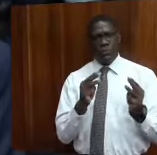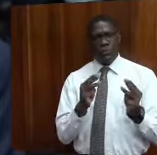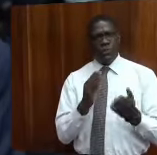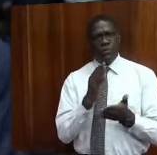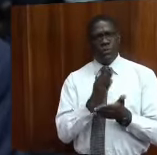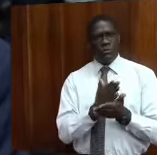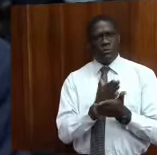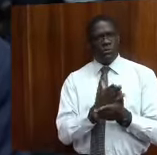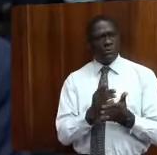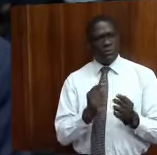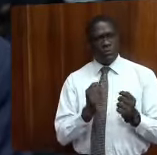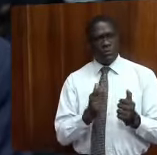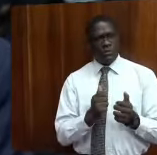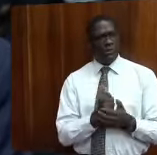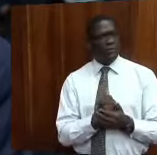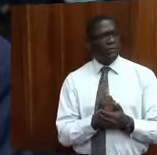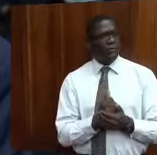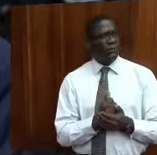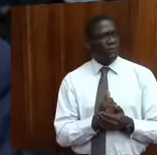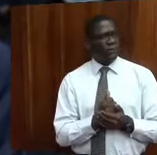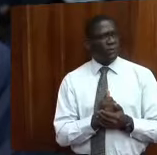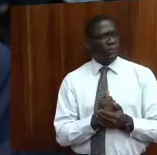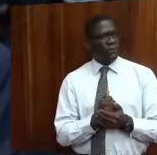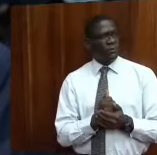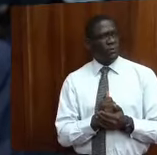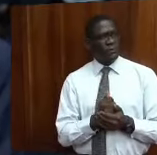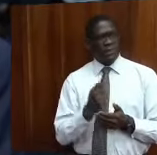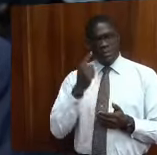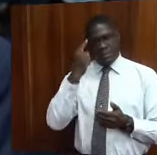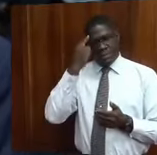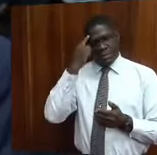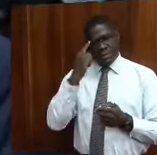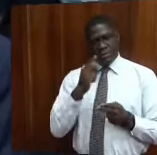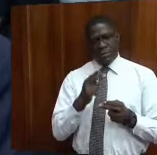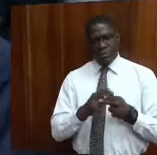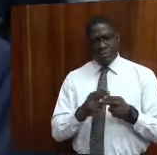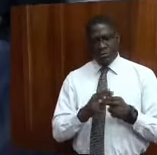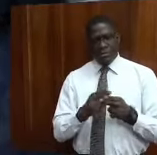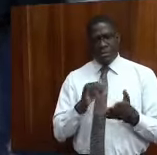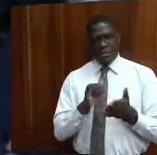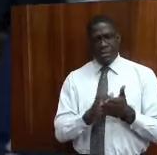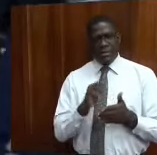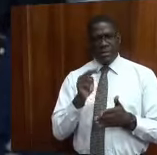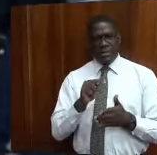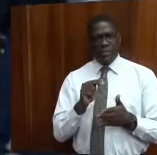international community in the quest for a speedy and peaceful resolution.